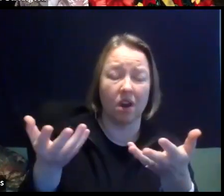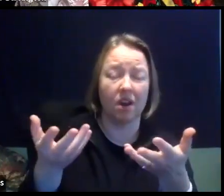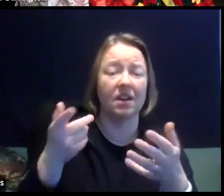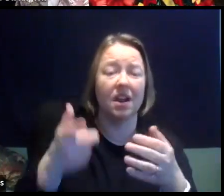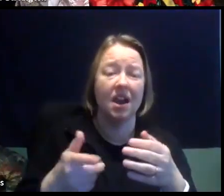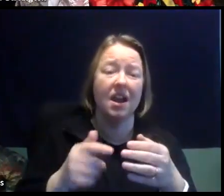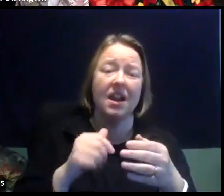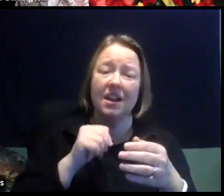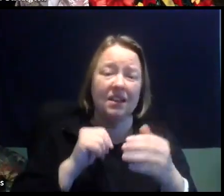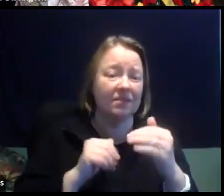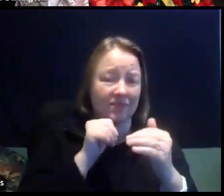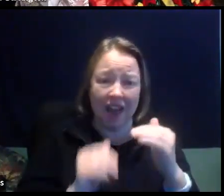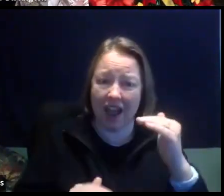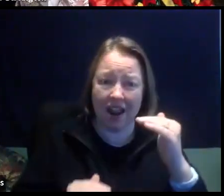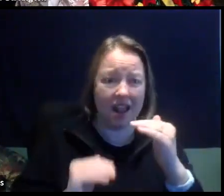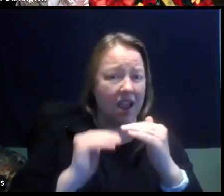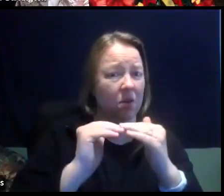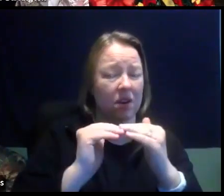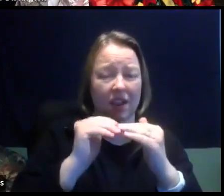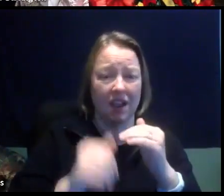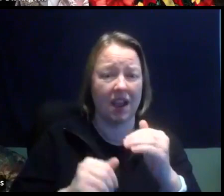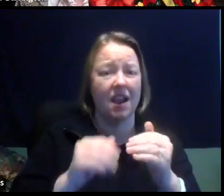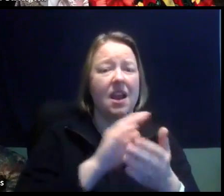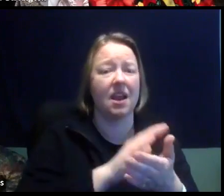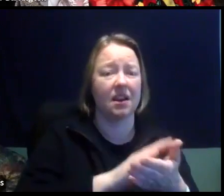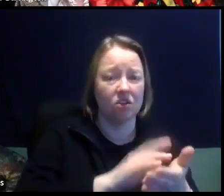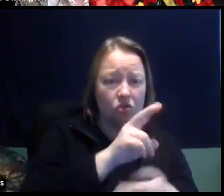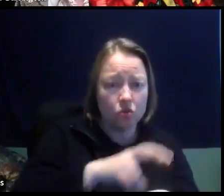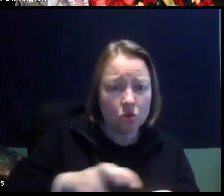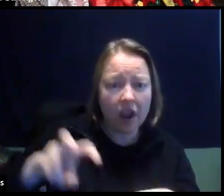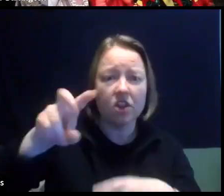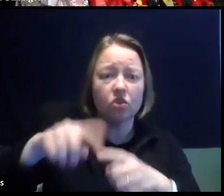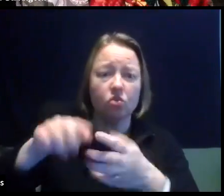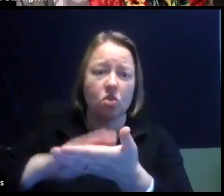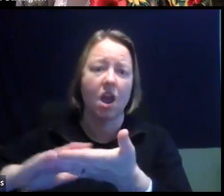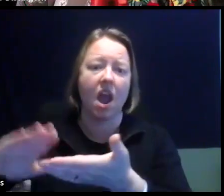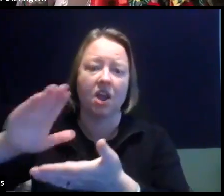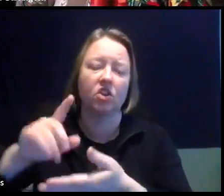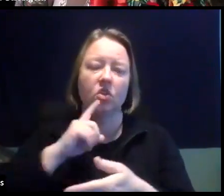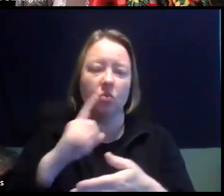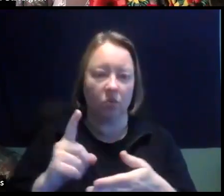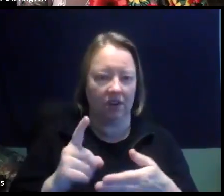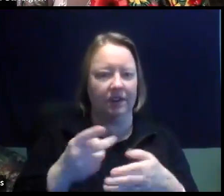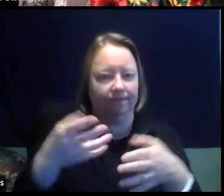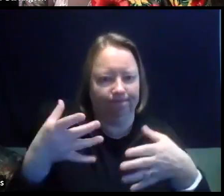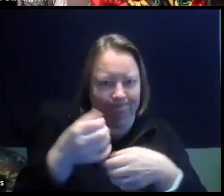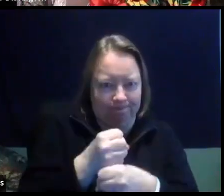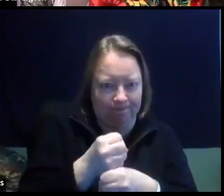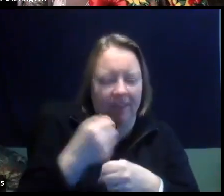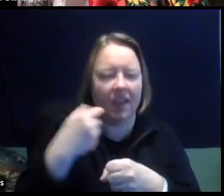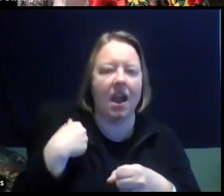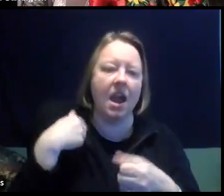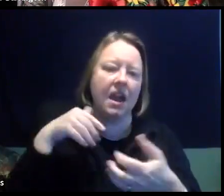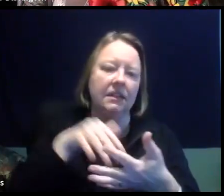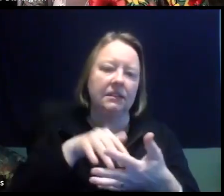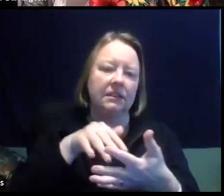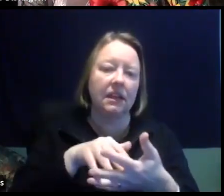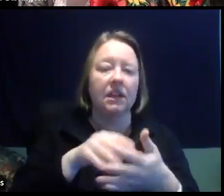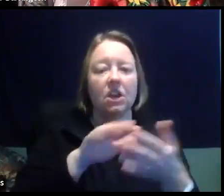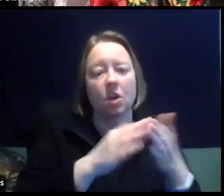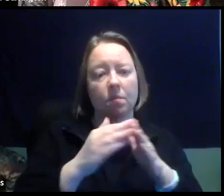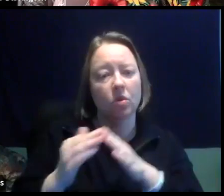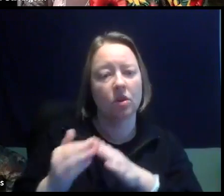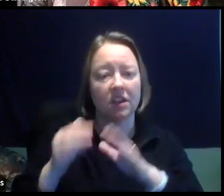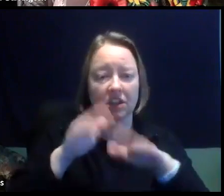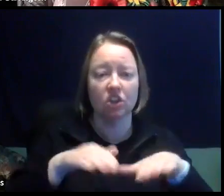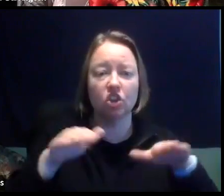in collegiate transition. So elevator version is, I study poor communities, the children's there, and